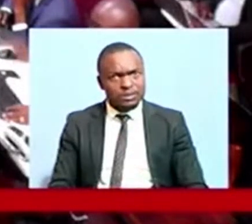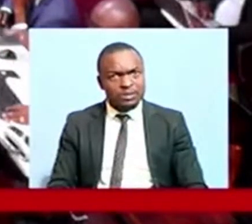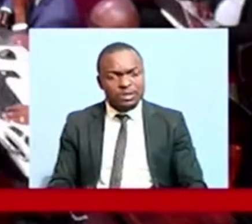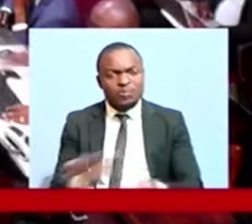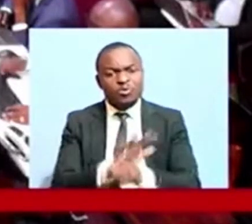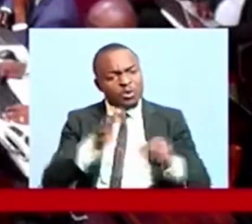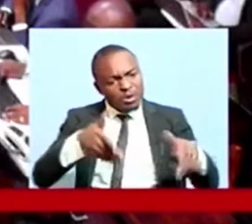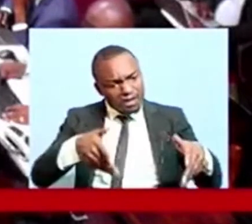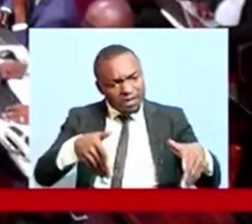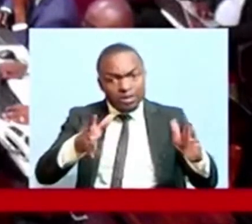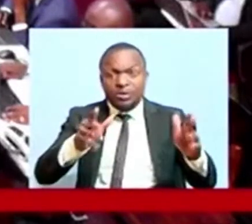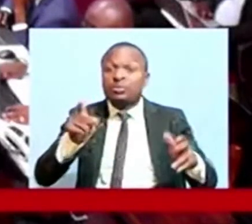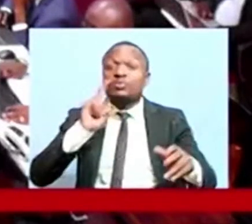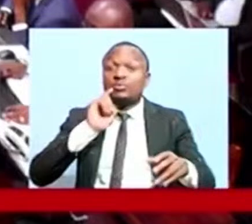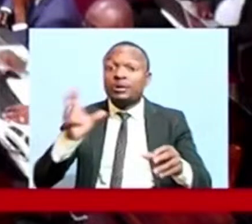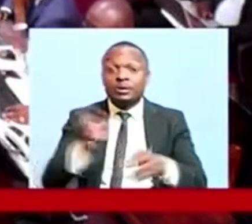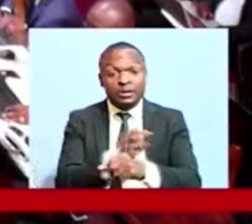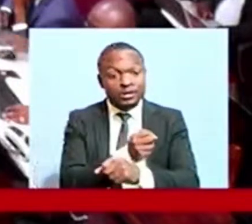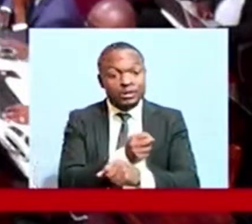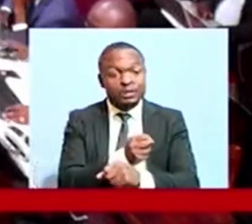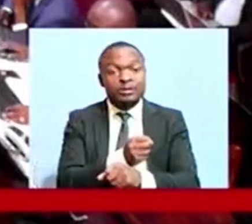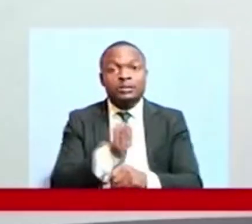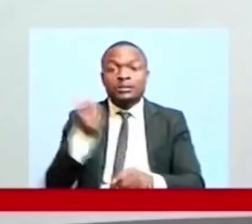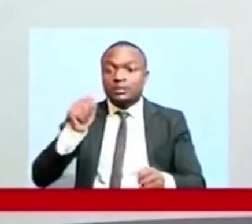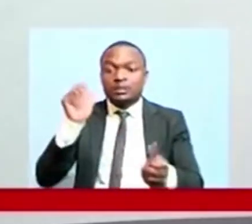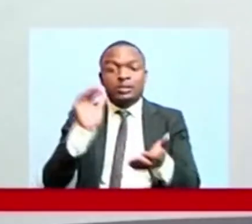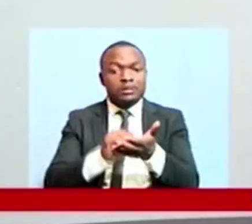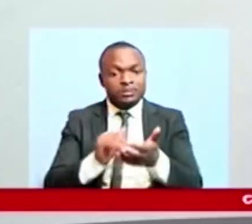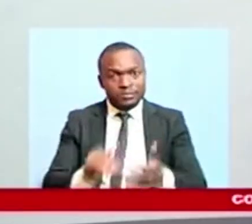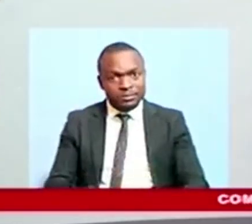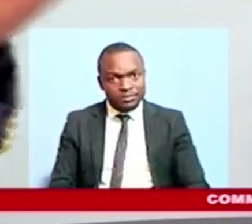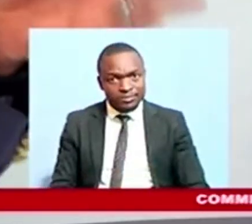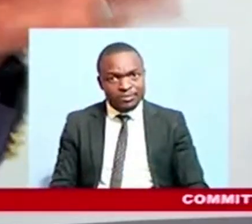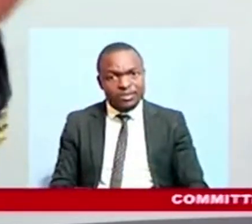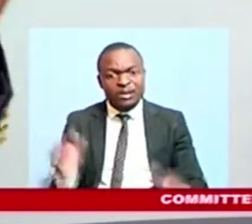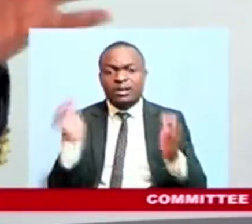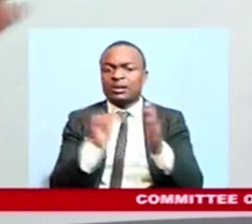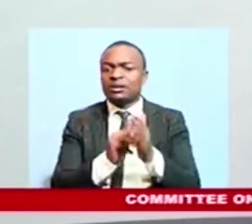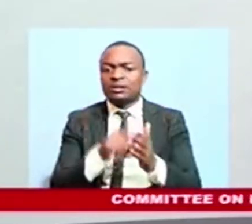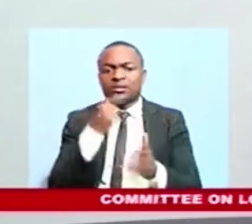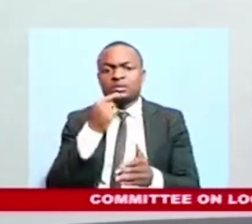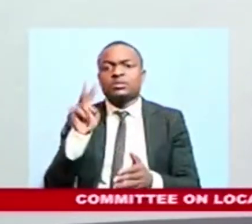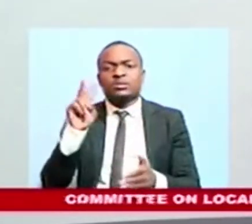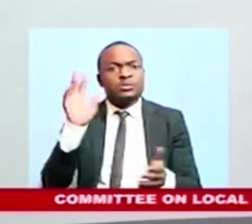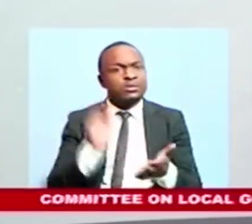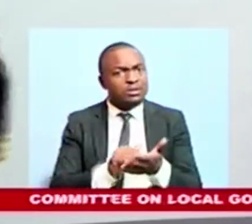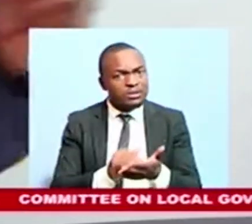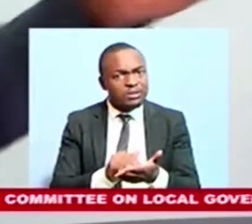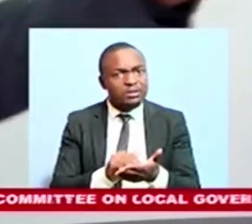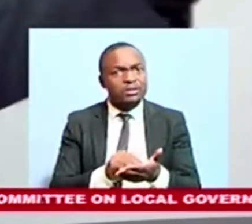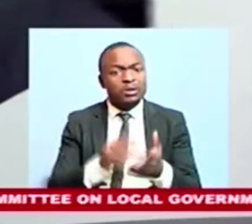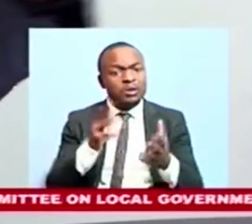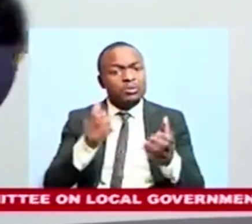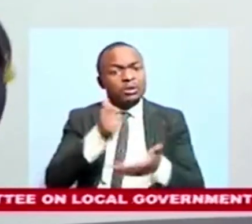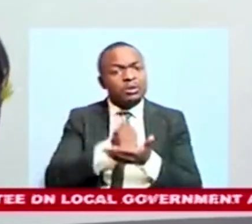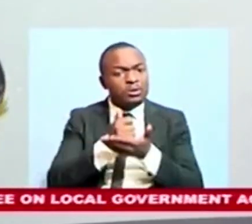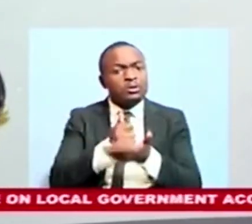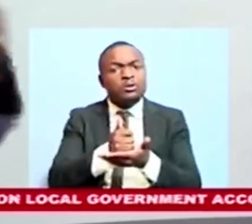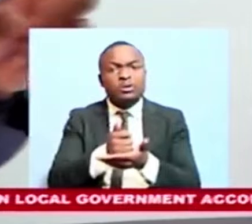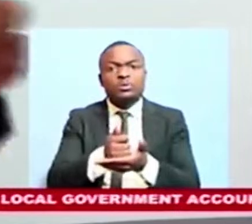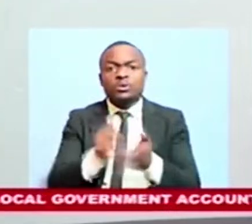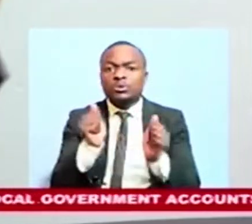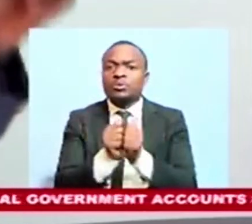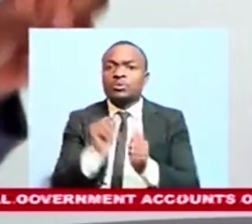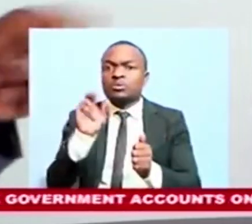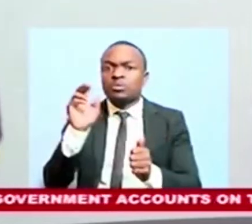allowance that you are supposed to get is 10,000. Then again you say 2,000, we want to help you with 2,000. When you